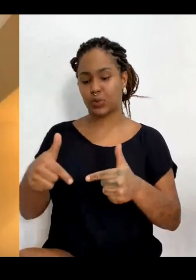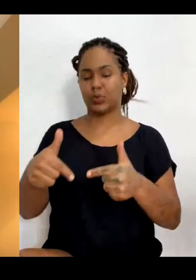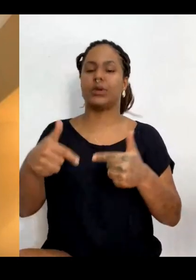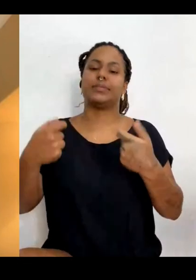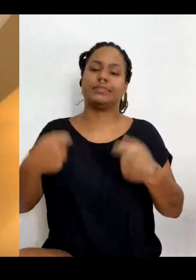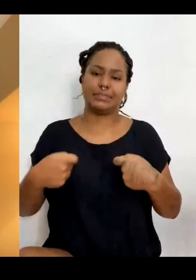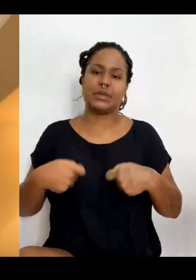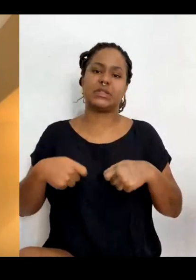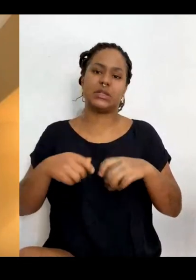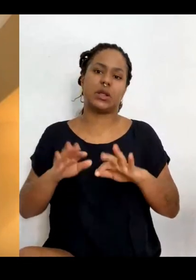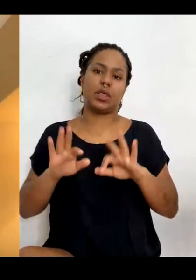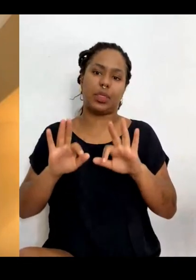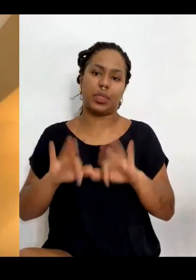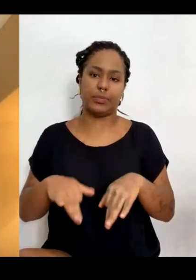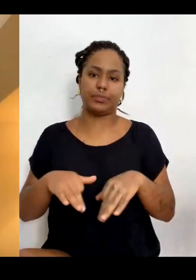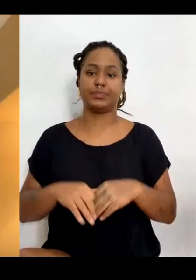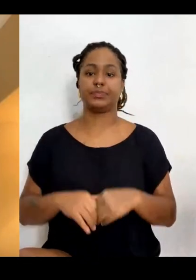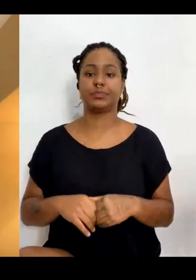foreign